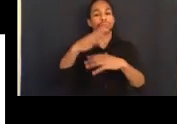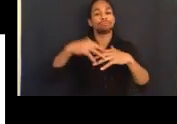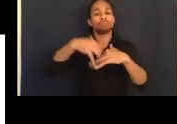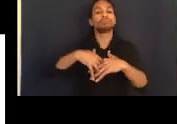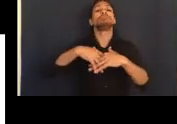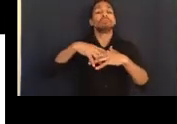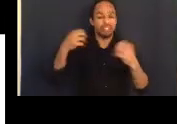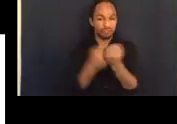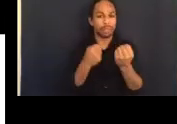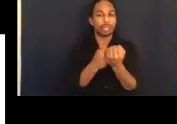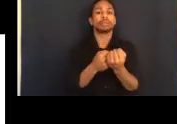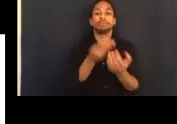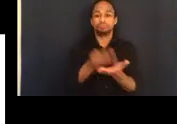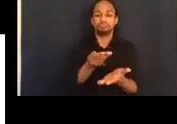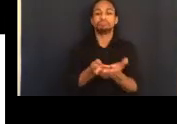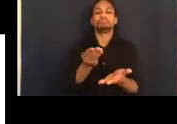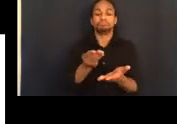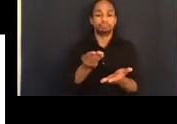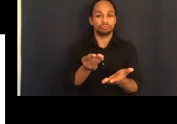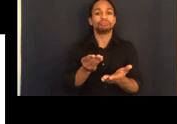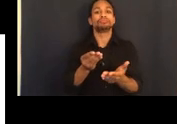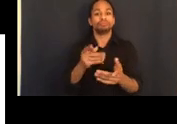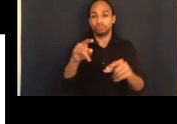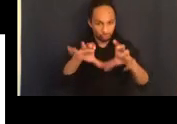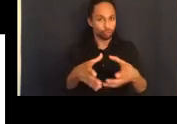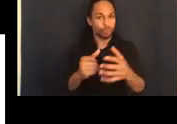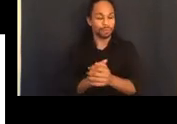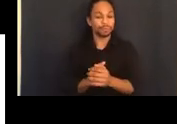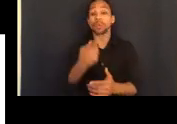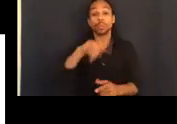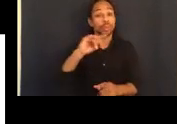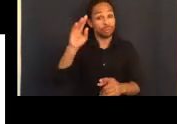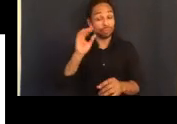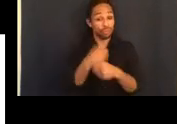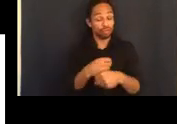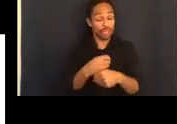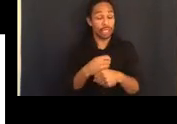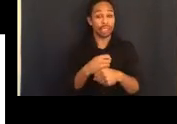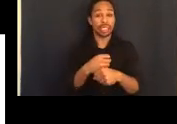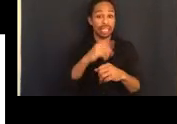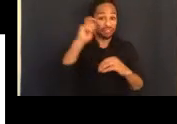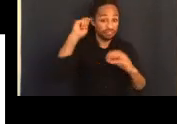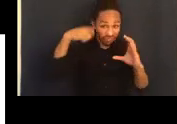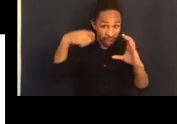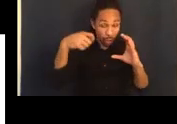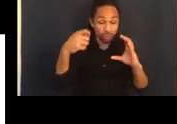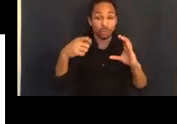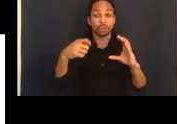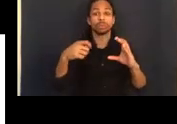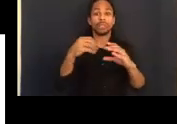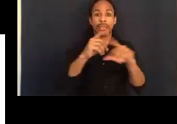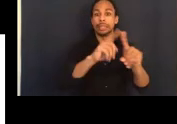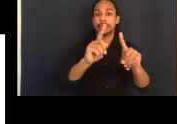created videos in different Indigenous language, Mexican Indigenous languages, as well as Guatemalan Indigenous